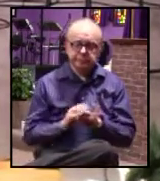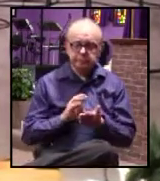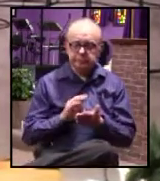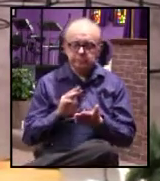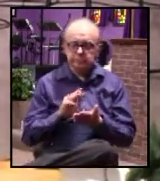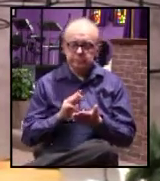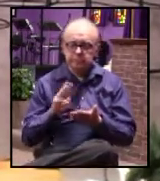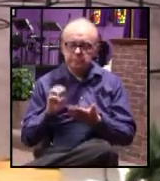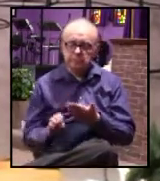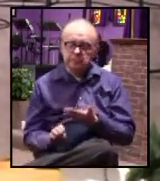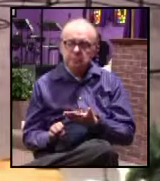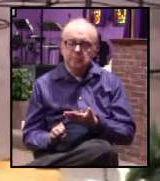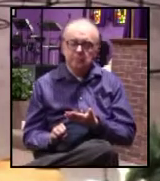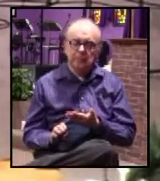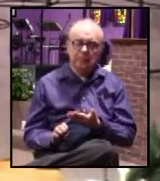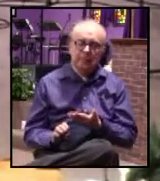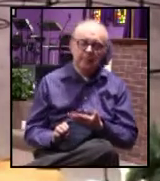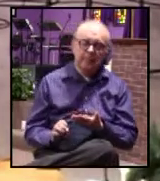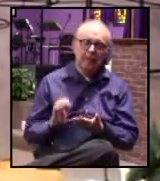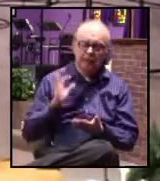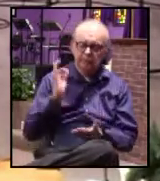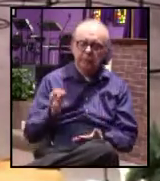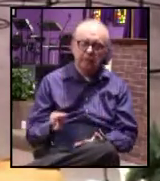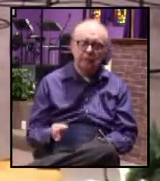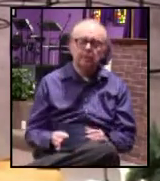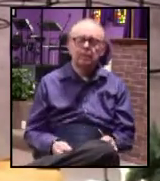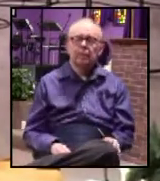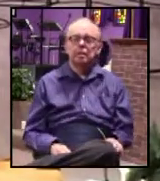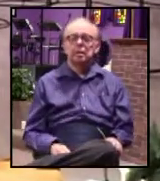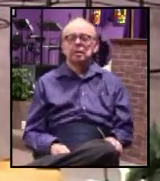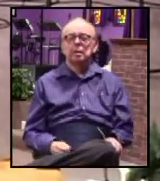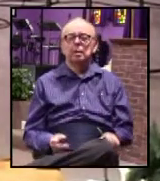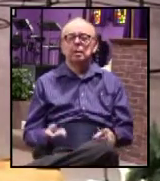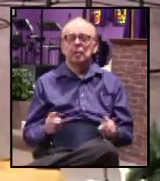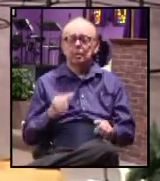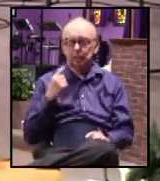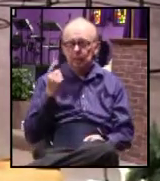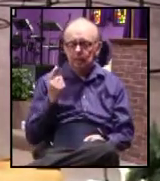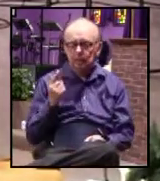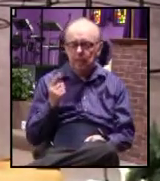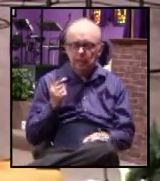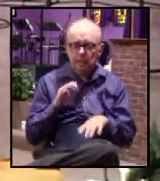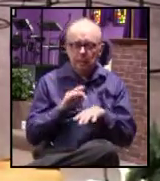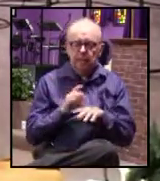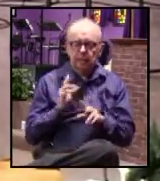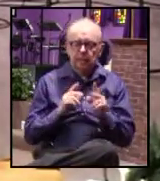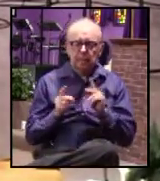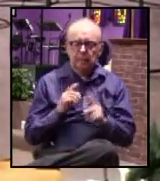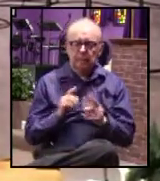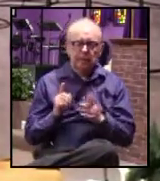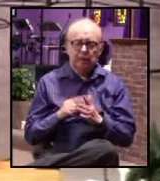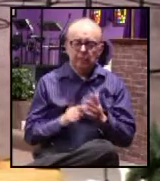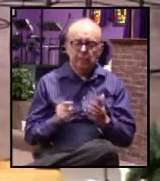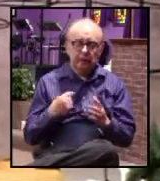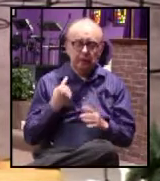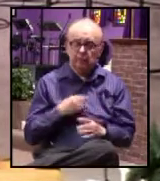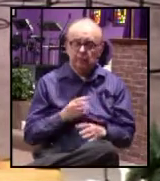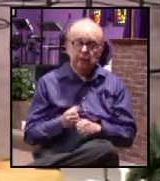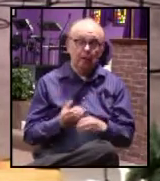weekend coming up. Because when we think about reaching out, sometimes we get